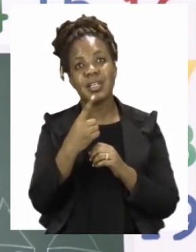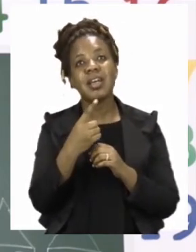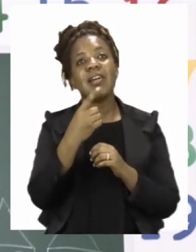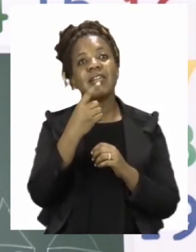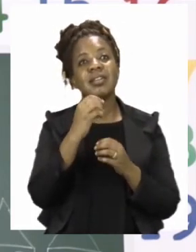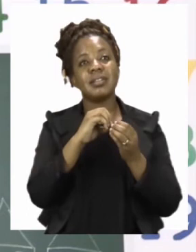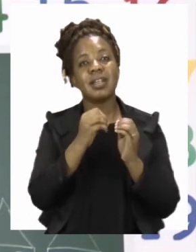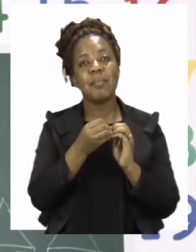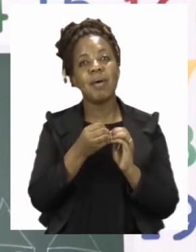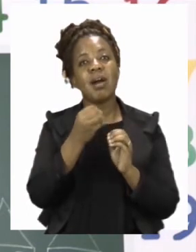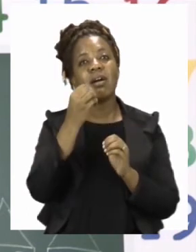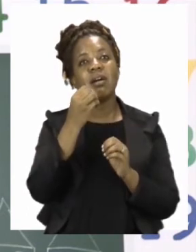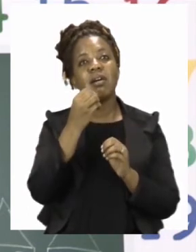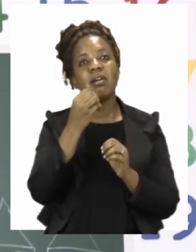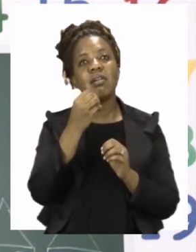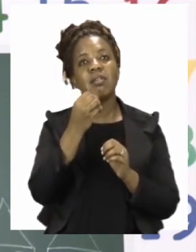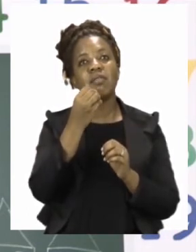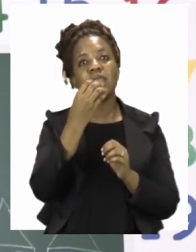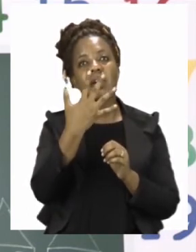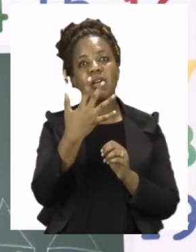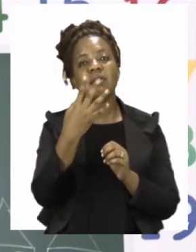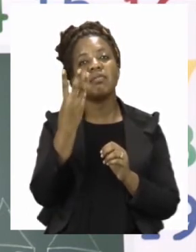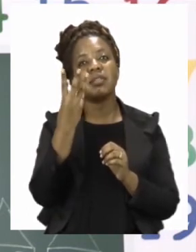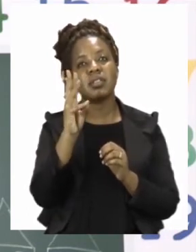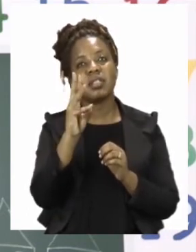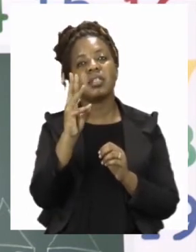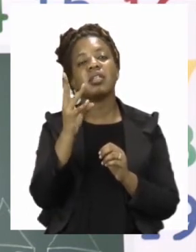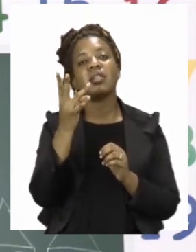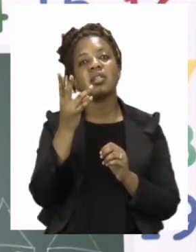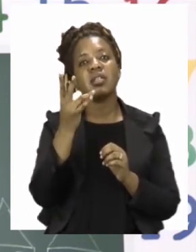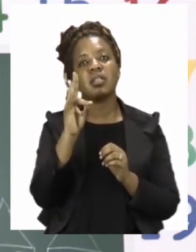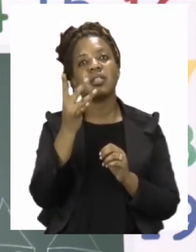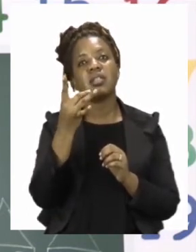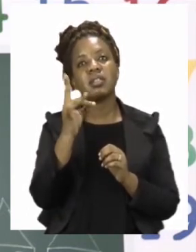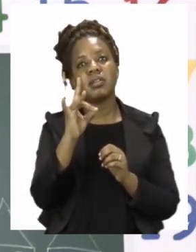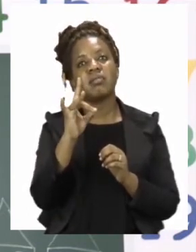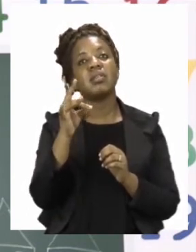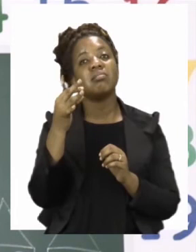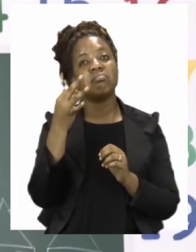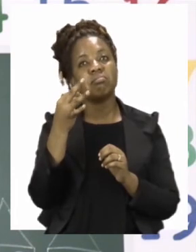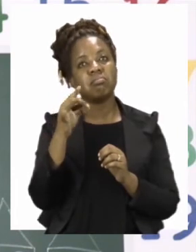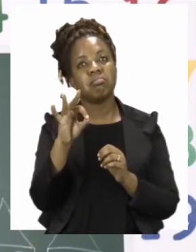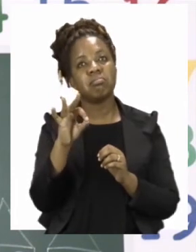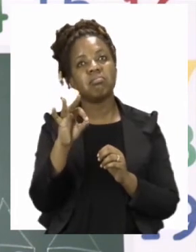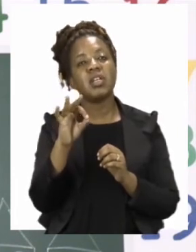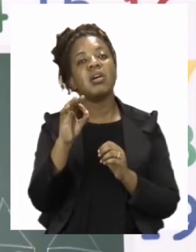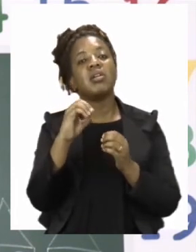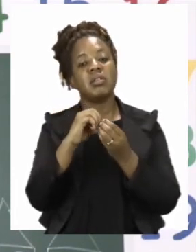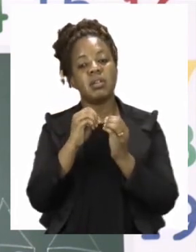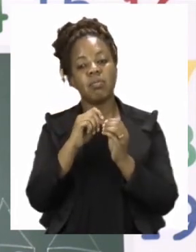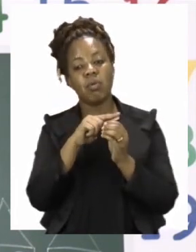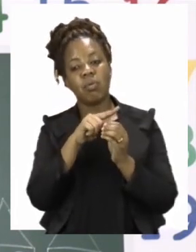let's try the last one, the one that we are saying is F. F is saying